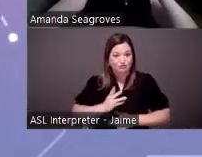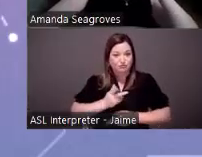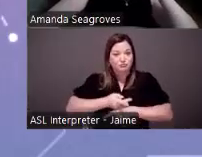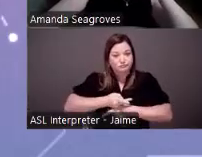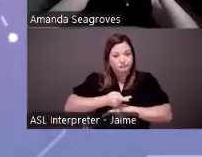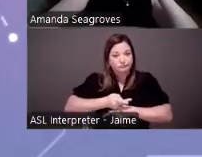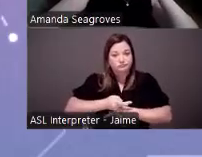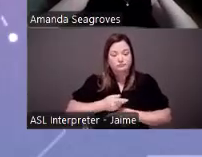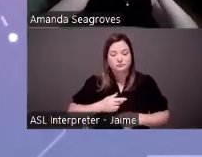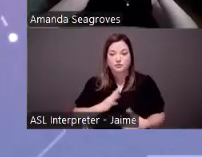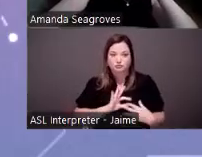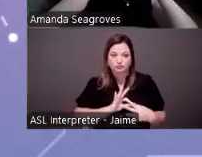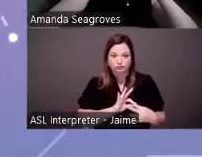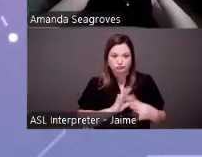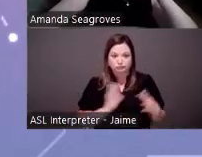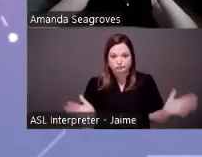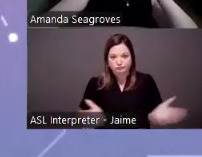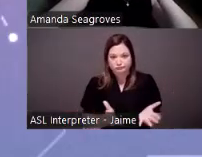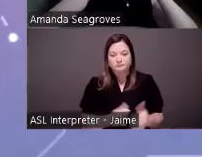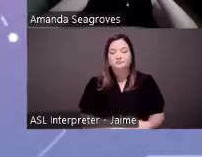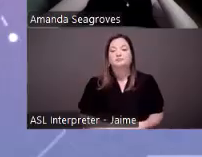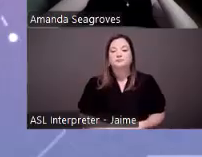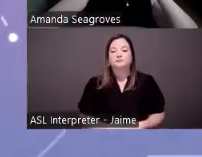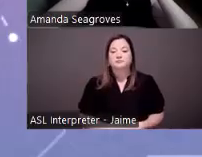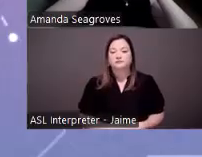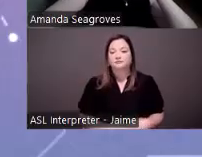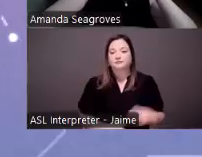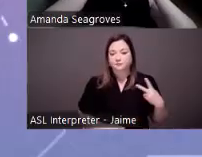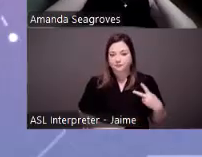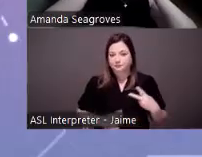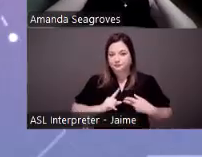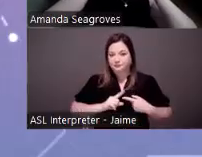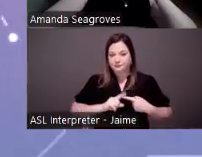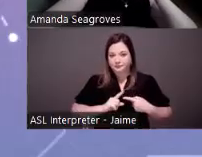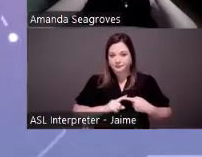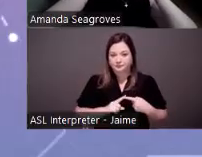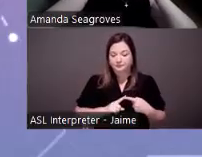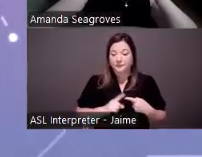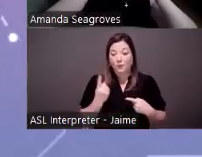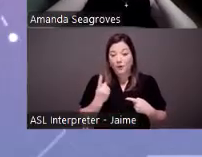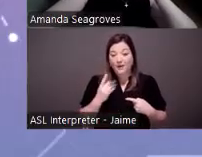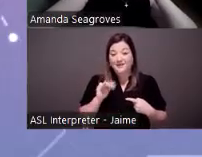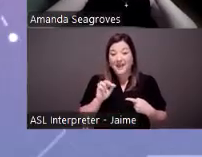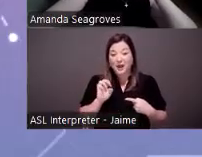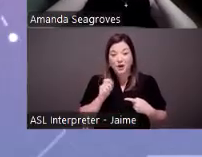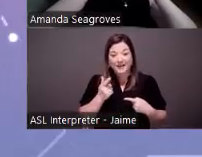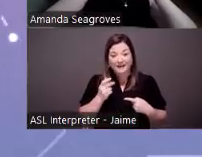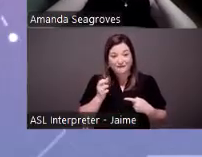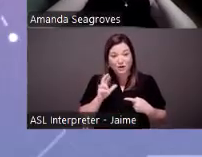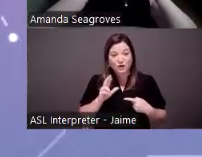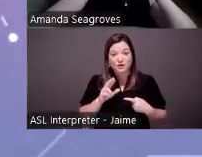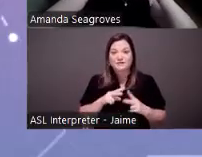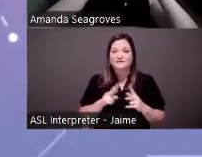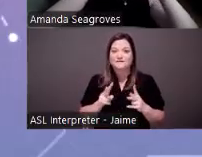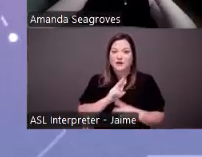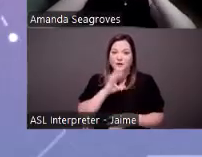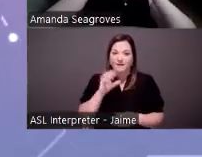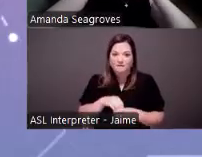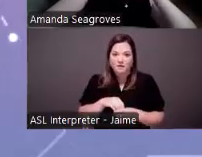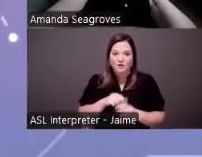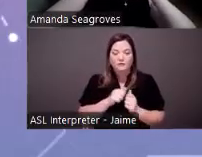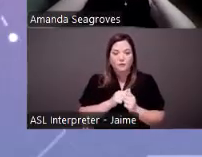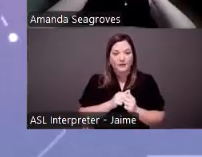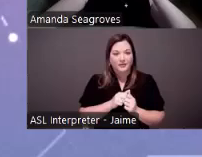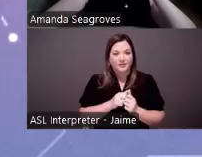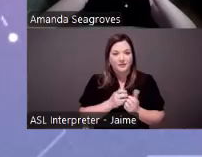doctors. And I think there's two elements to this. One is where the caregiver is intimately involved in the encounter because they might be a